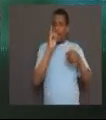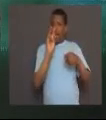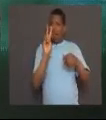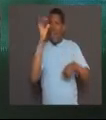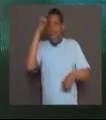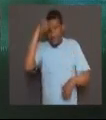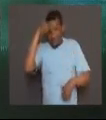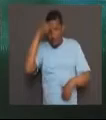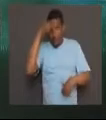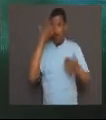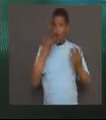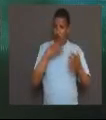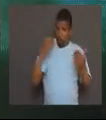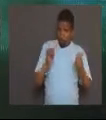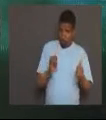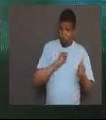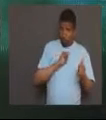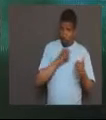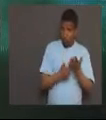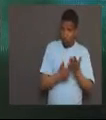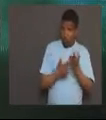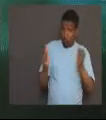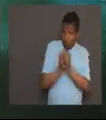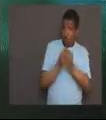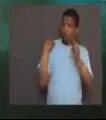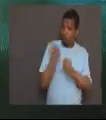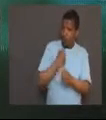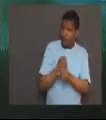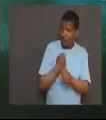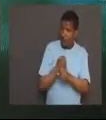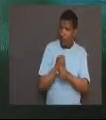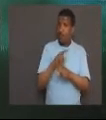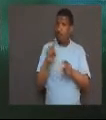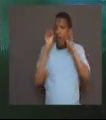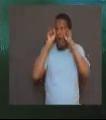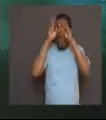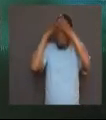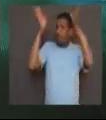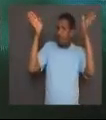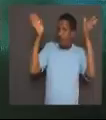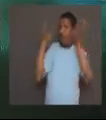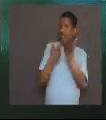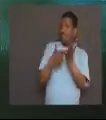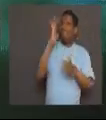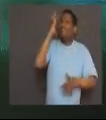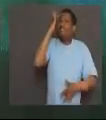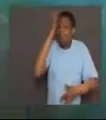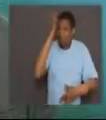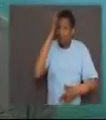and how important it is to work together to raise awareness of this disease.